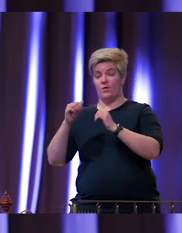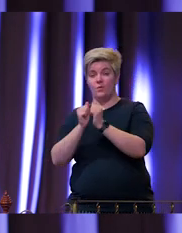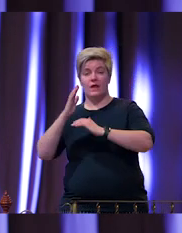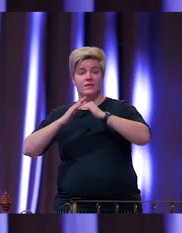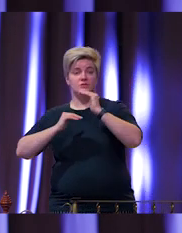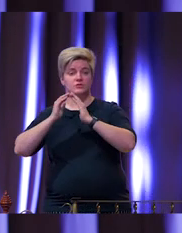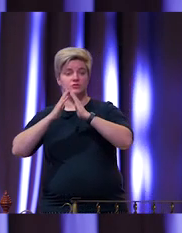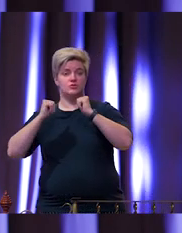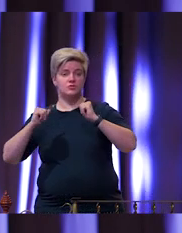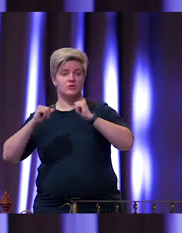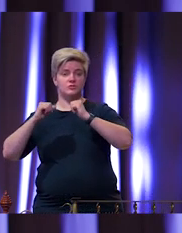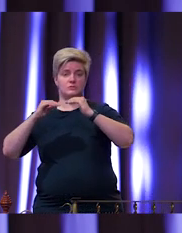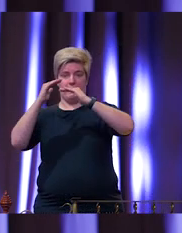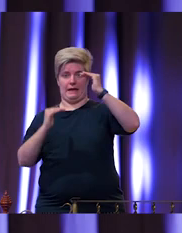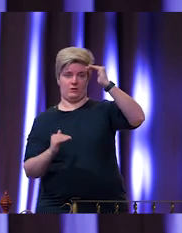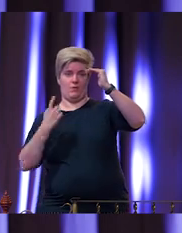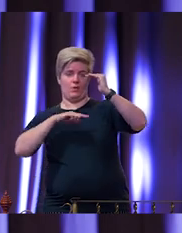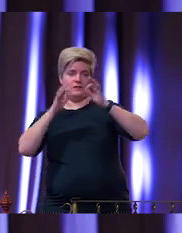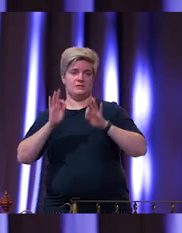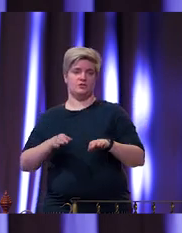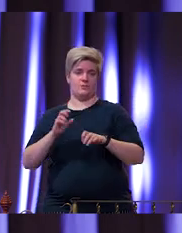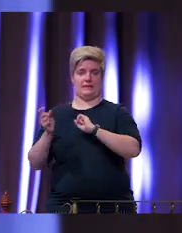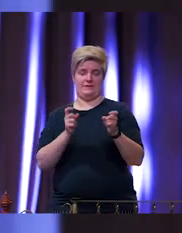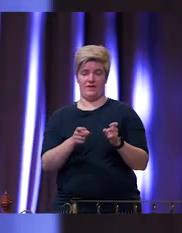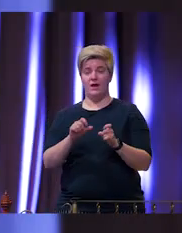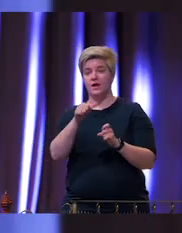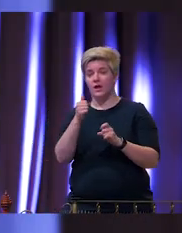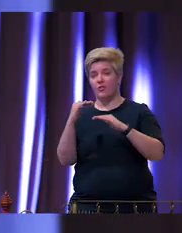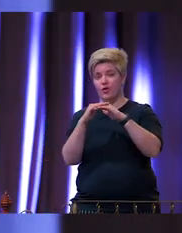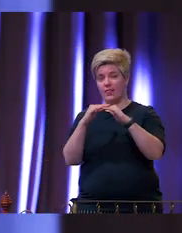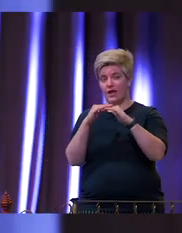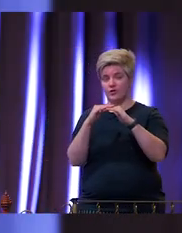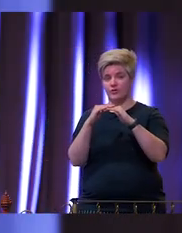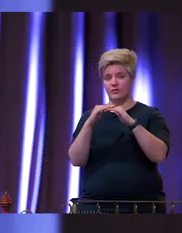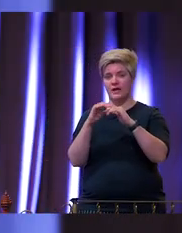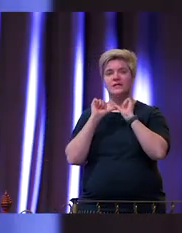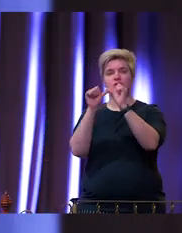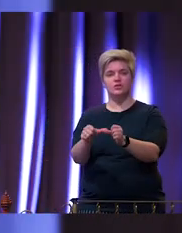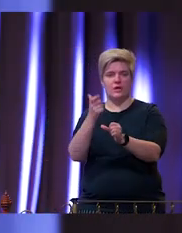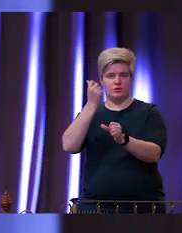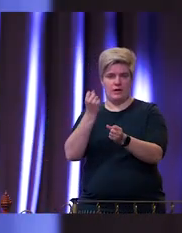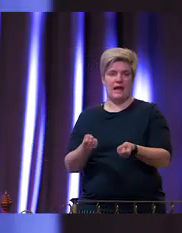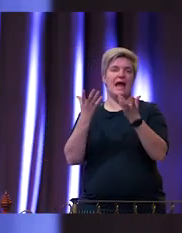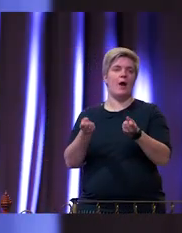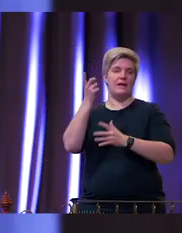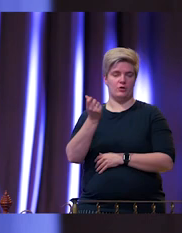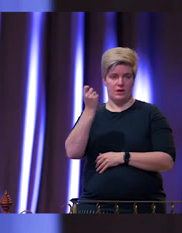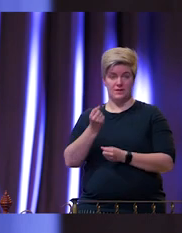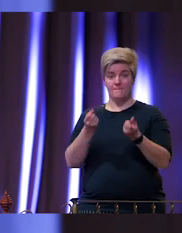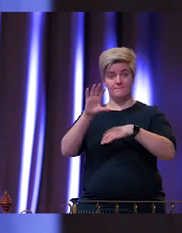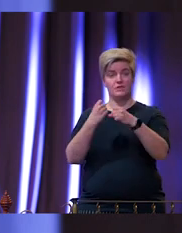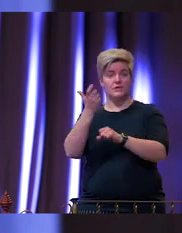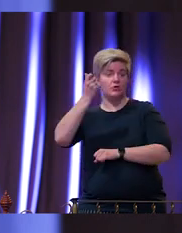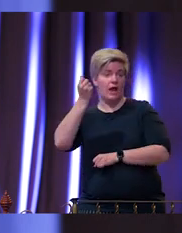determine grants based on an organization's budget, another layer to that is the duration of a grant and how many grants, right? Multi-year grants. If